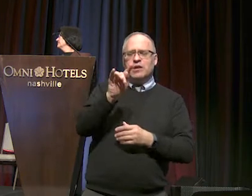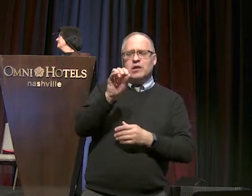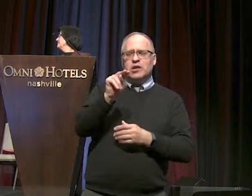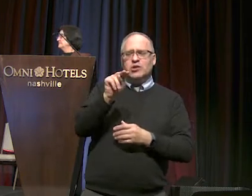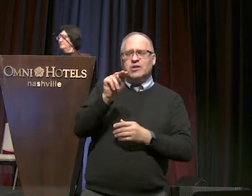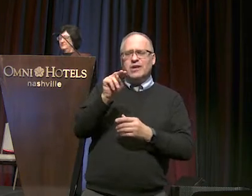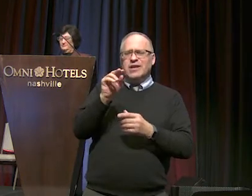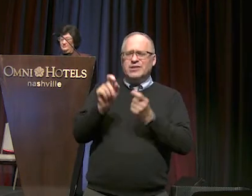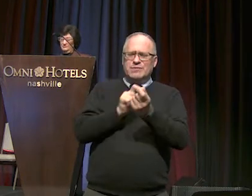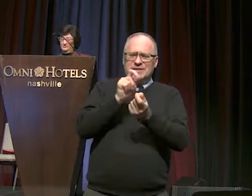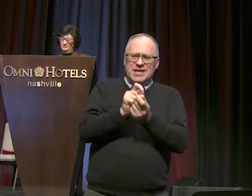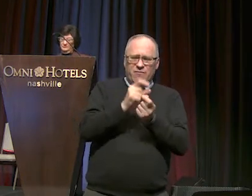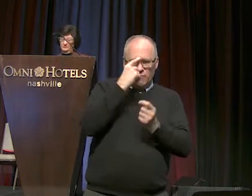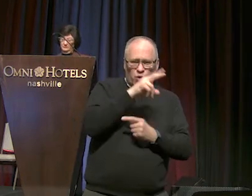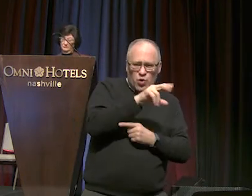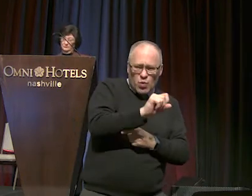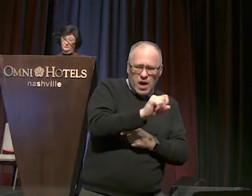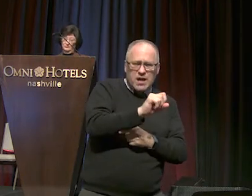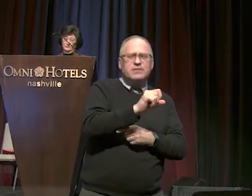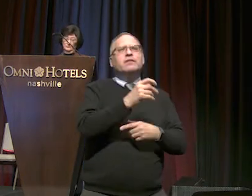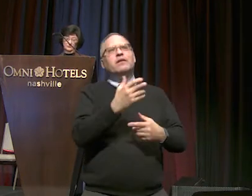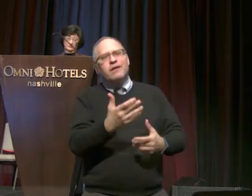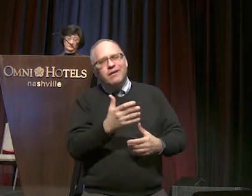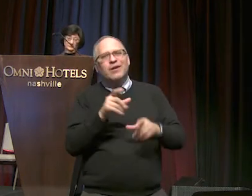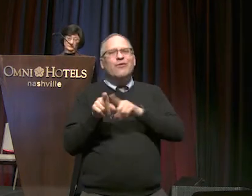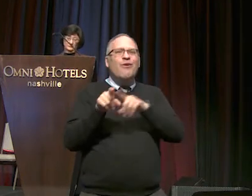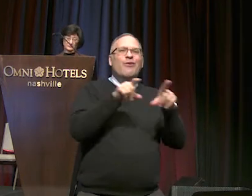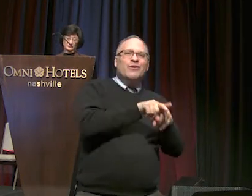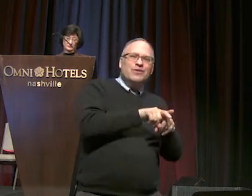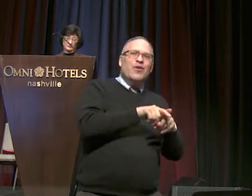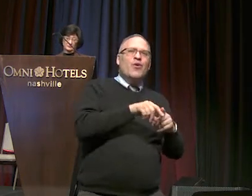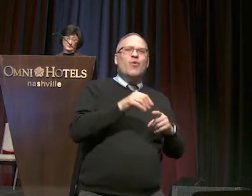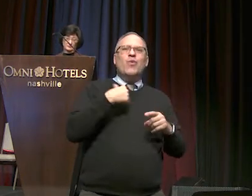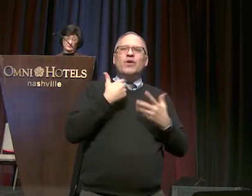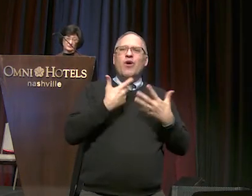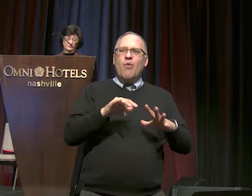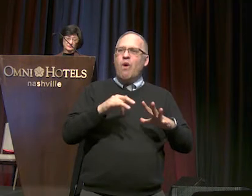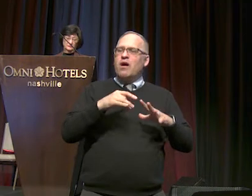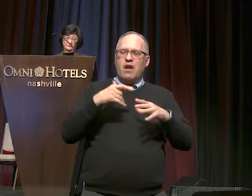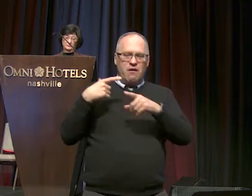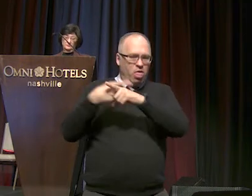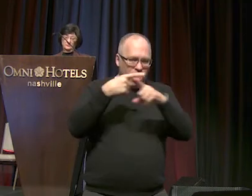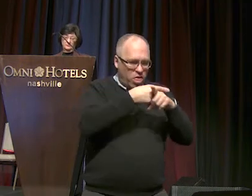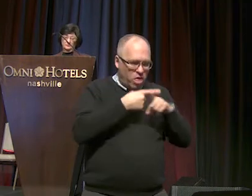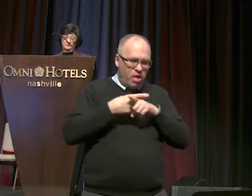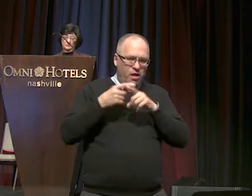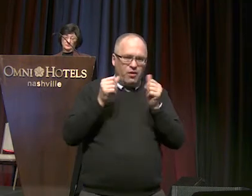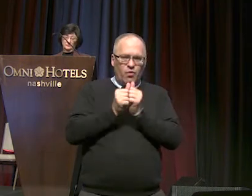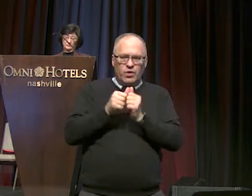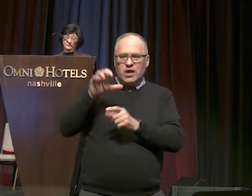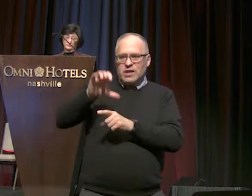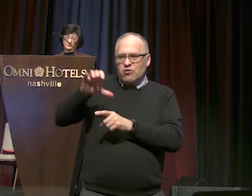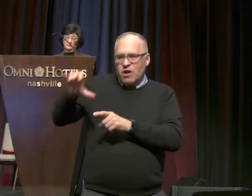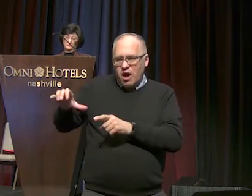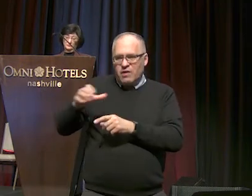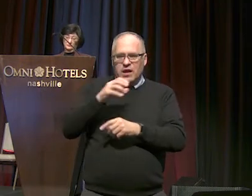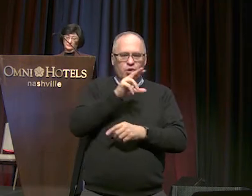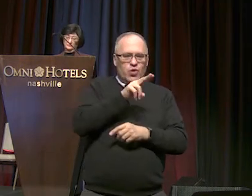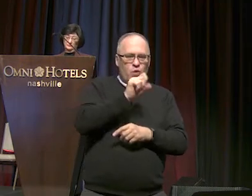to create parity between the United States and the central conferences in being able